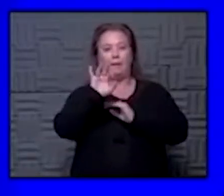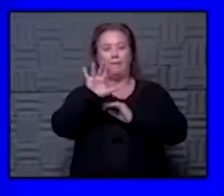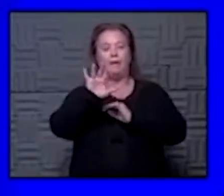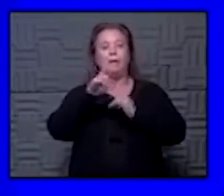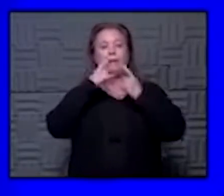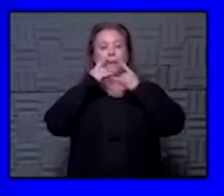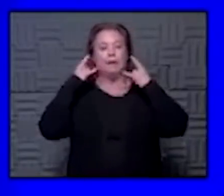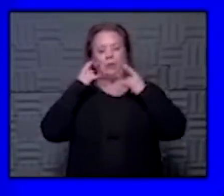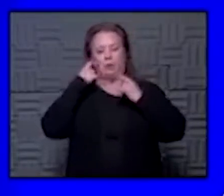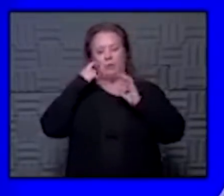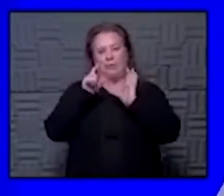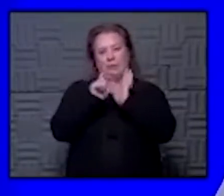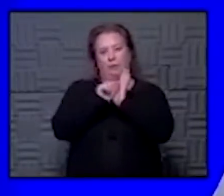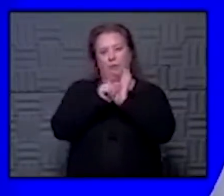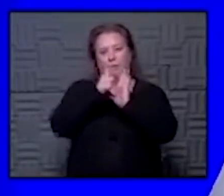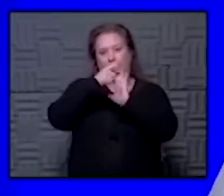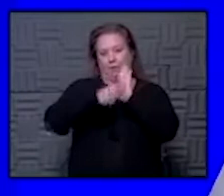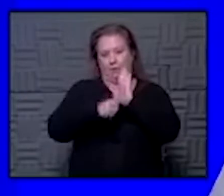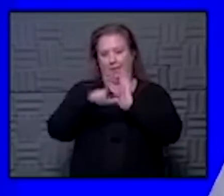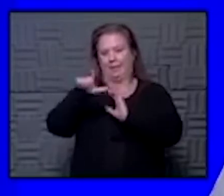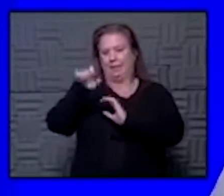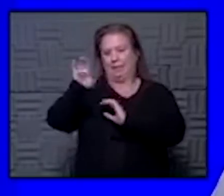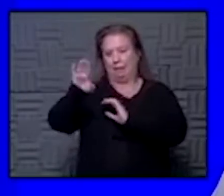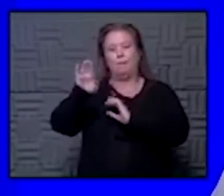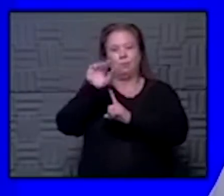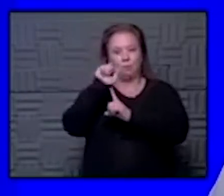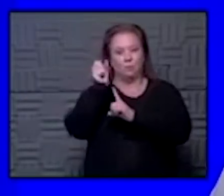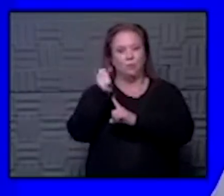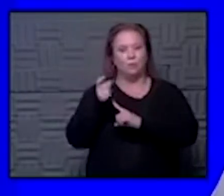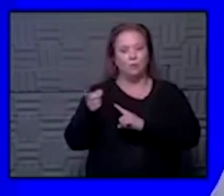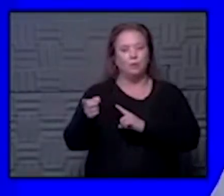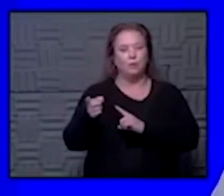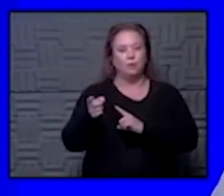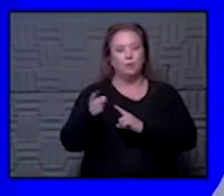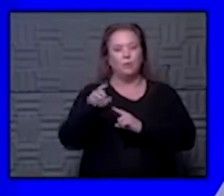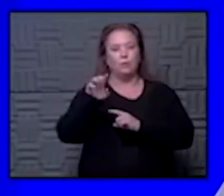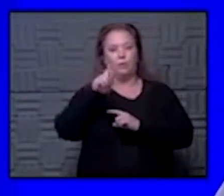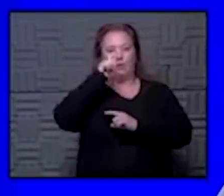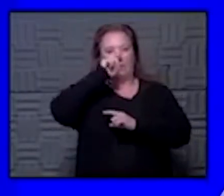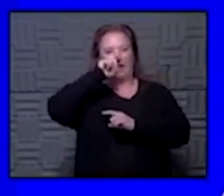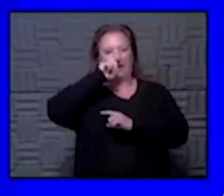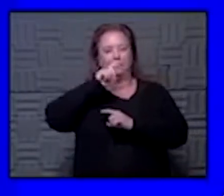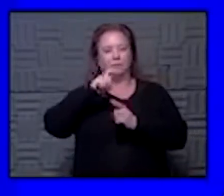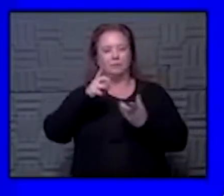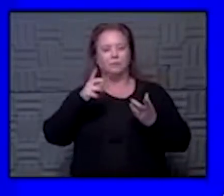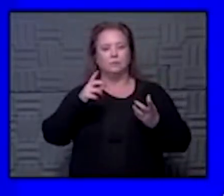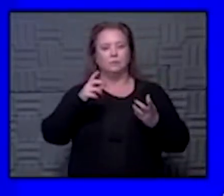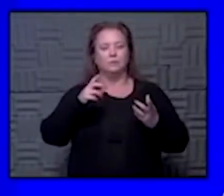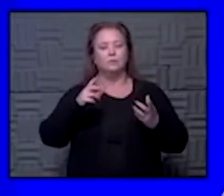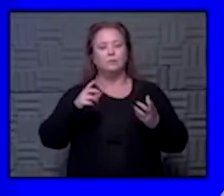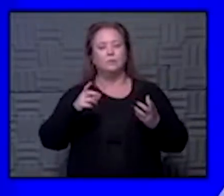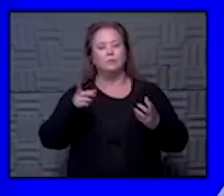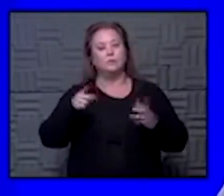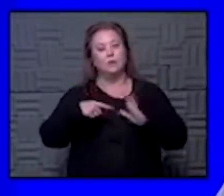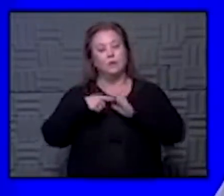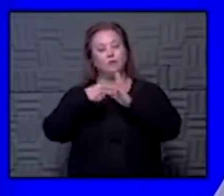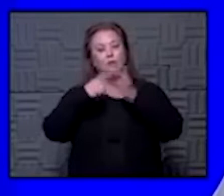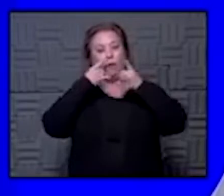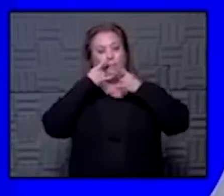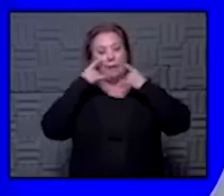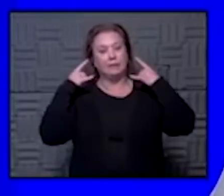There was a recent publication, again, done in a laboratory setting with mannequins, that did show that